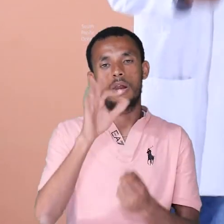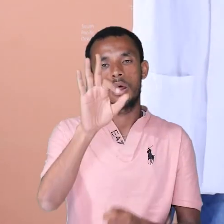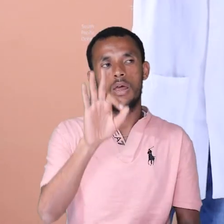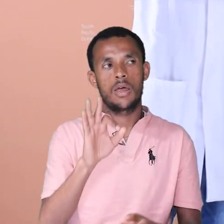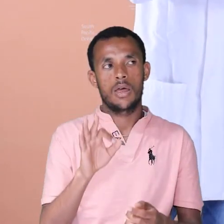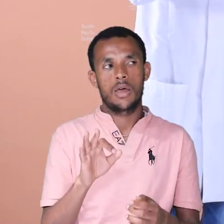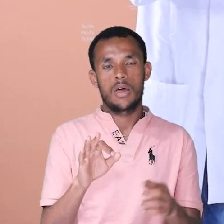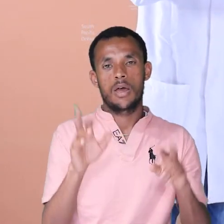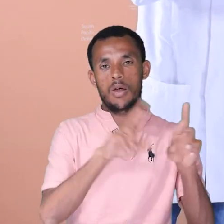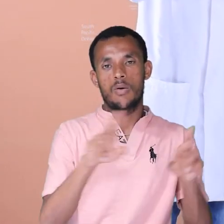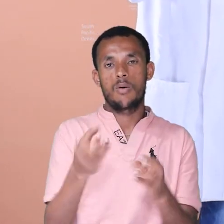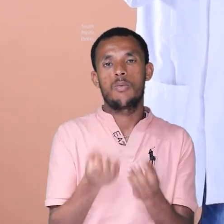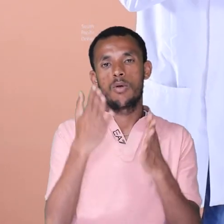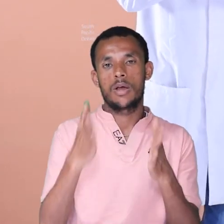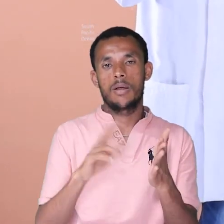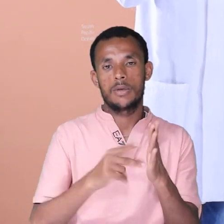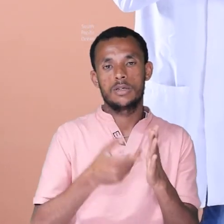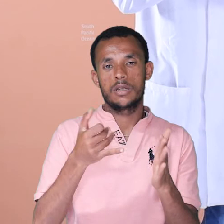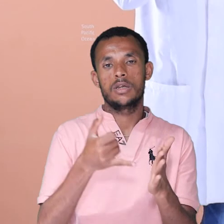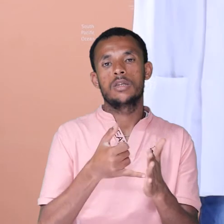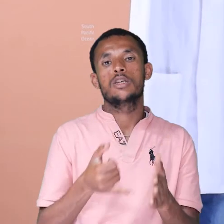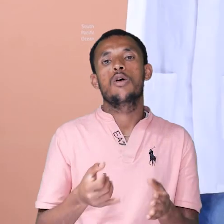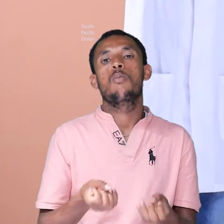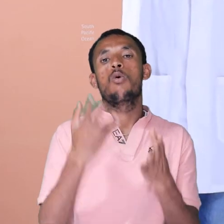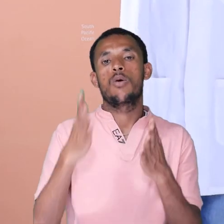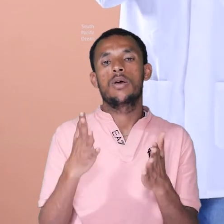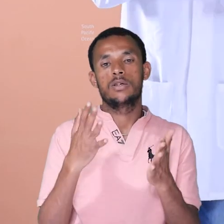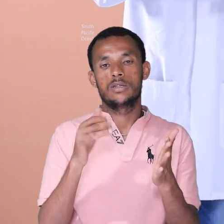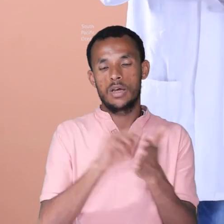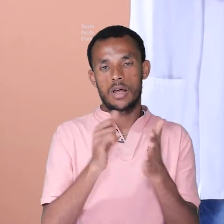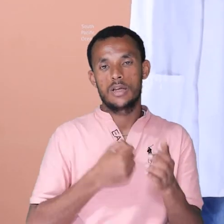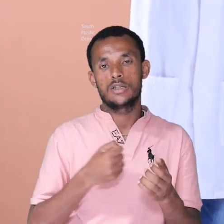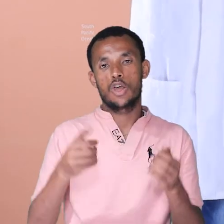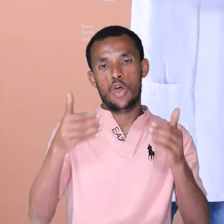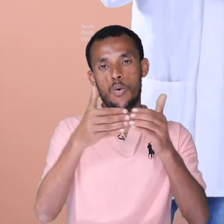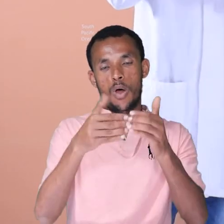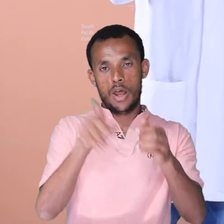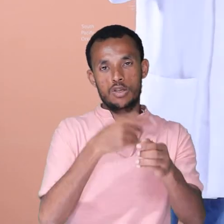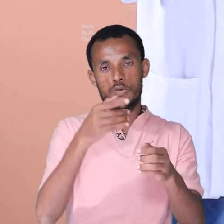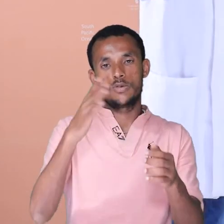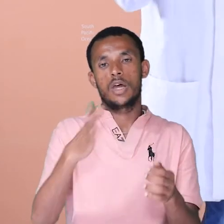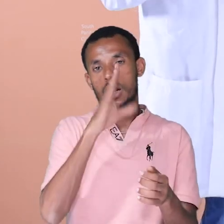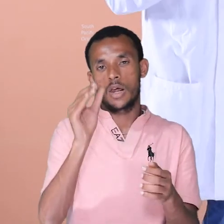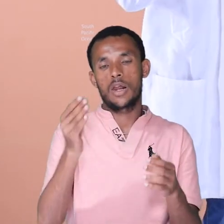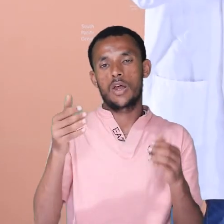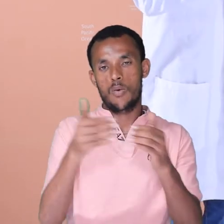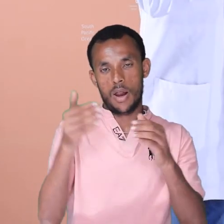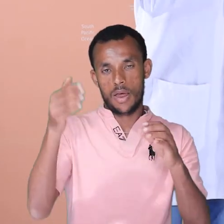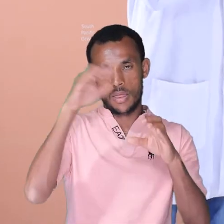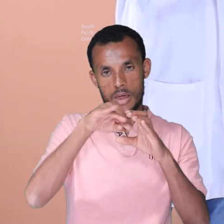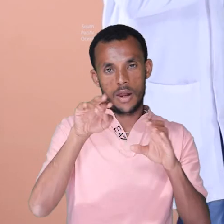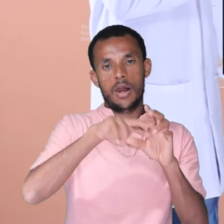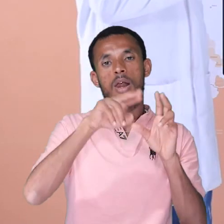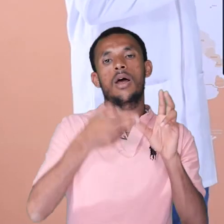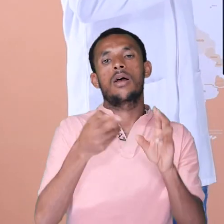mean? Regular polygon is a polygon that has equal length of side and equal interior angle. This is known as regular